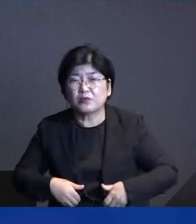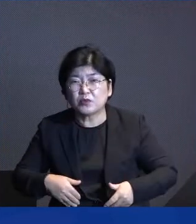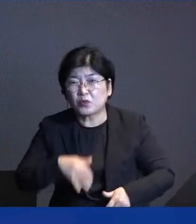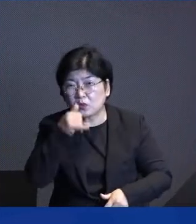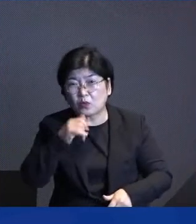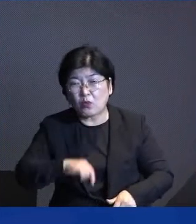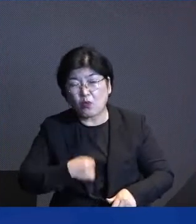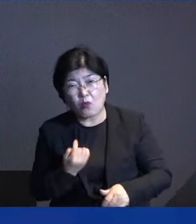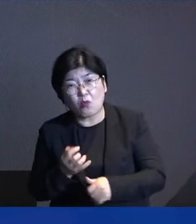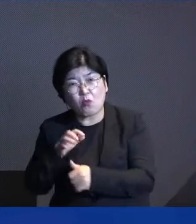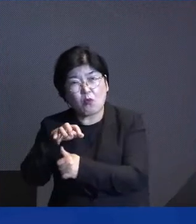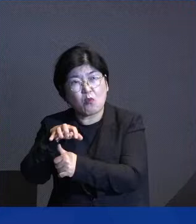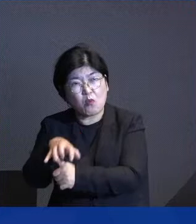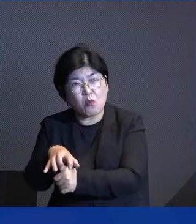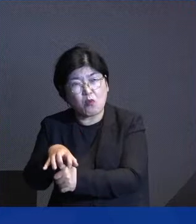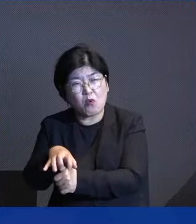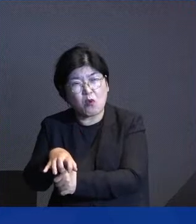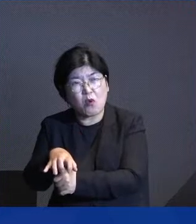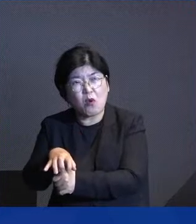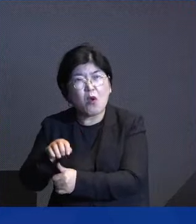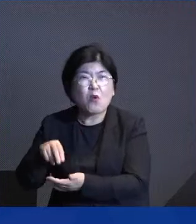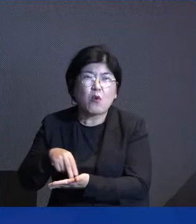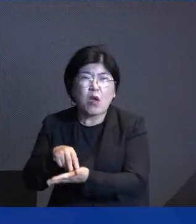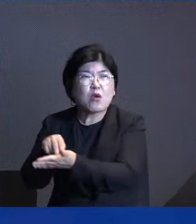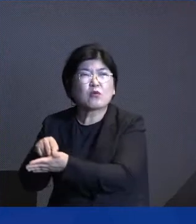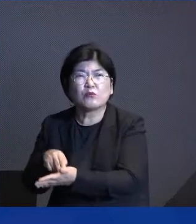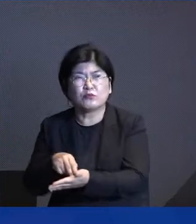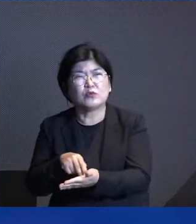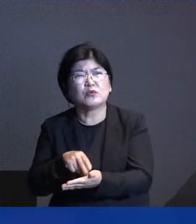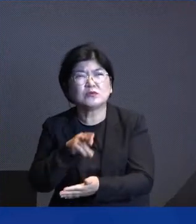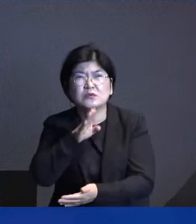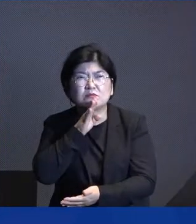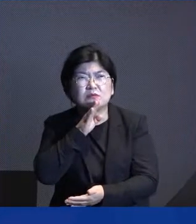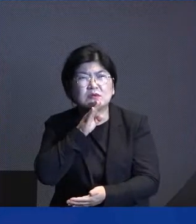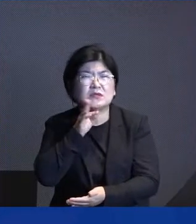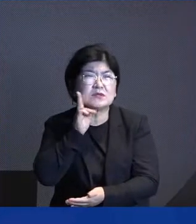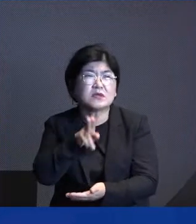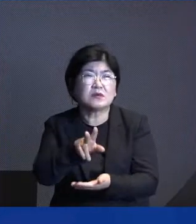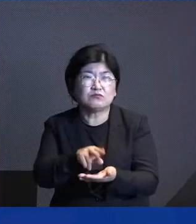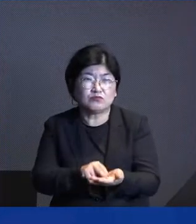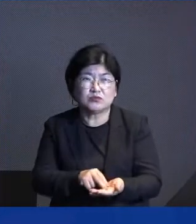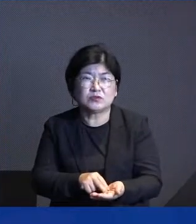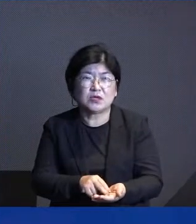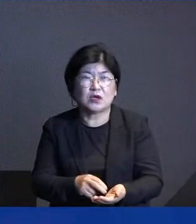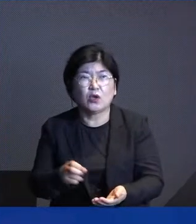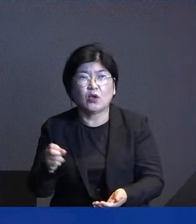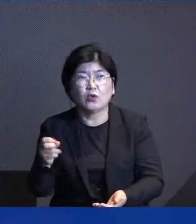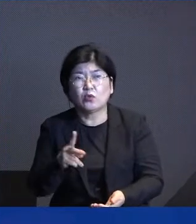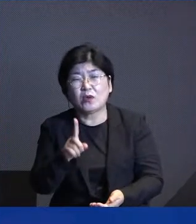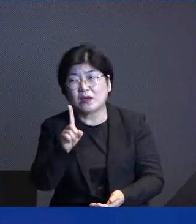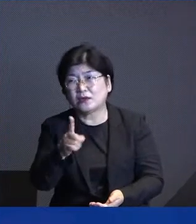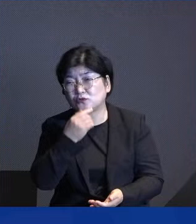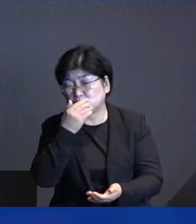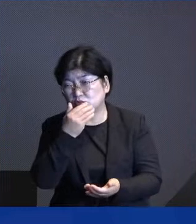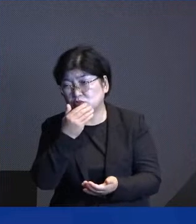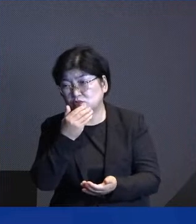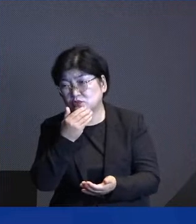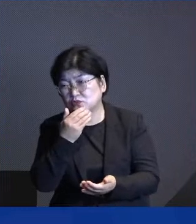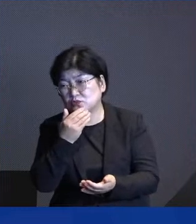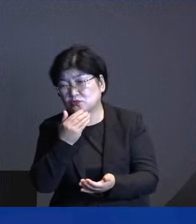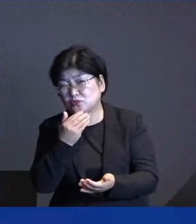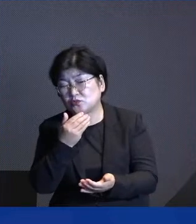request everyone to go through this special issue of American Journal of Geriatric Psychiatry, which was released last year,